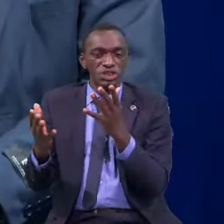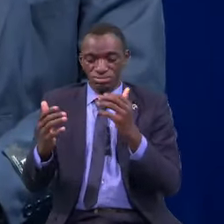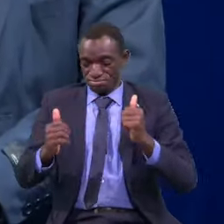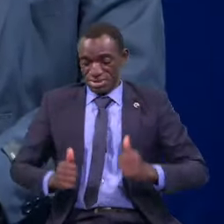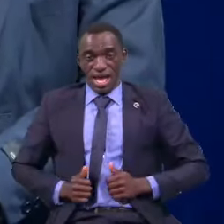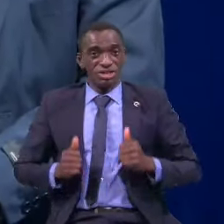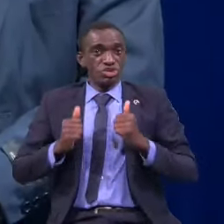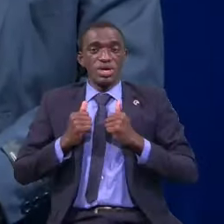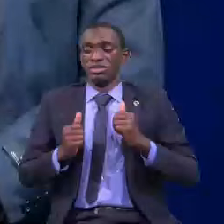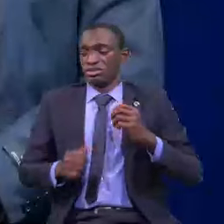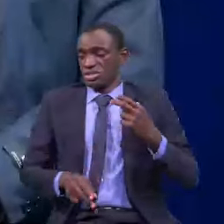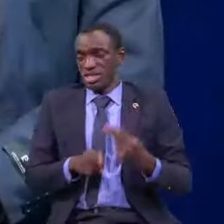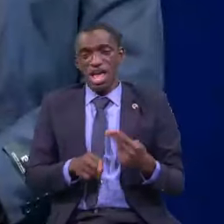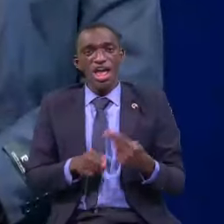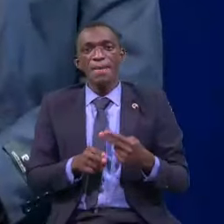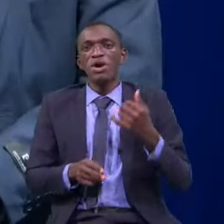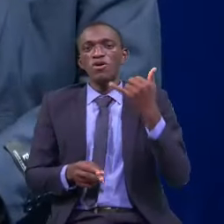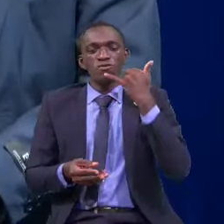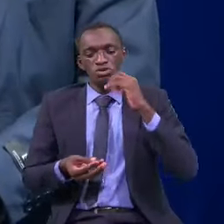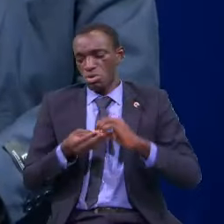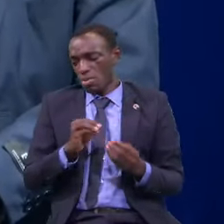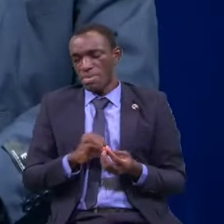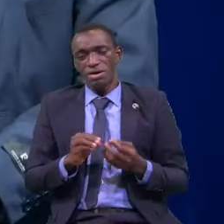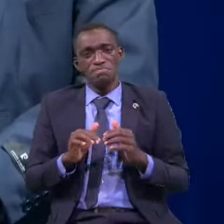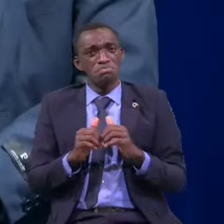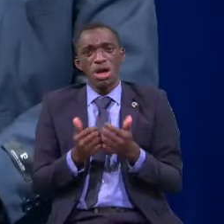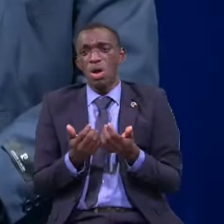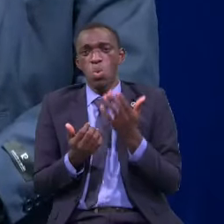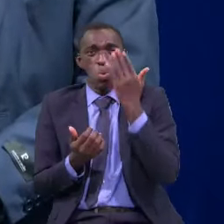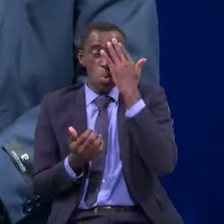about you regarding your conversion today.